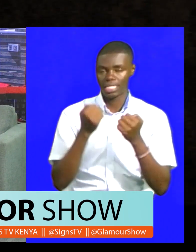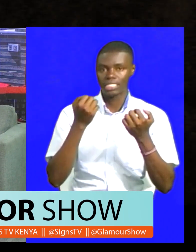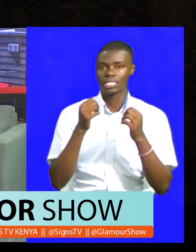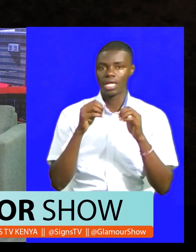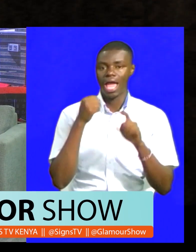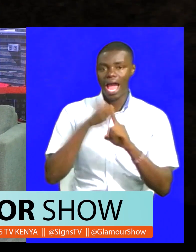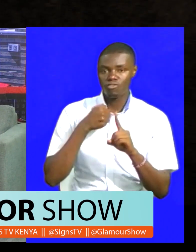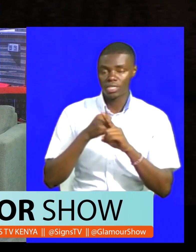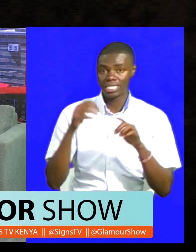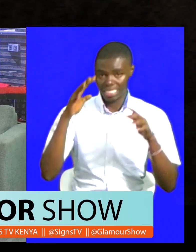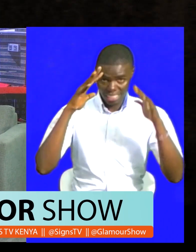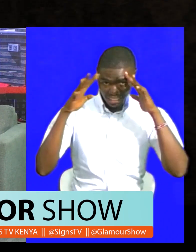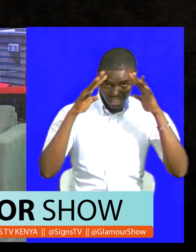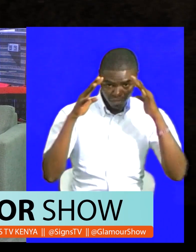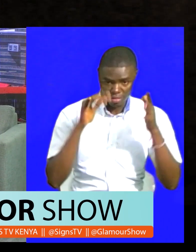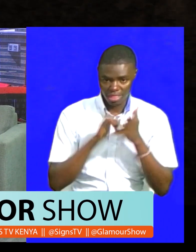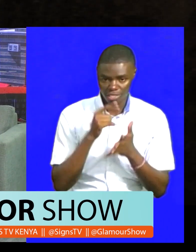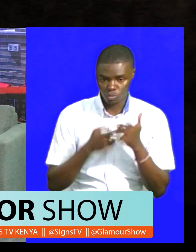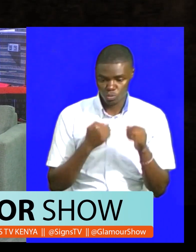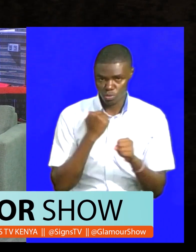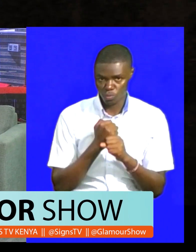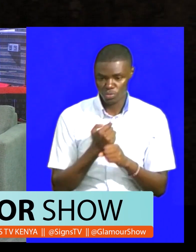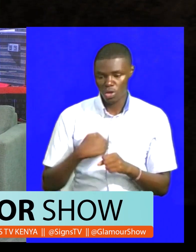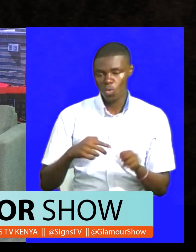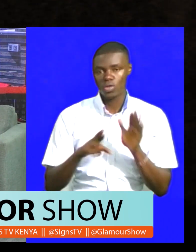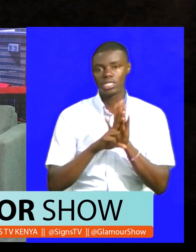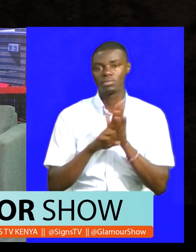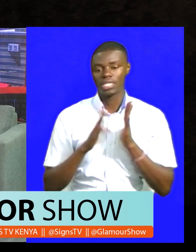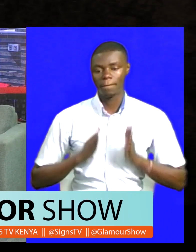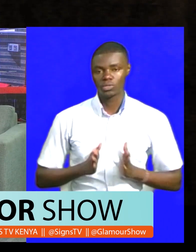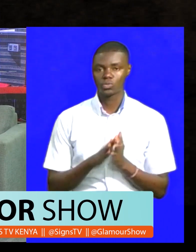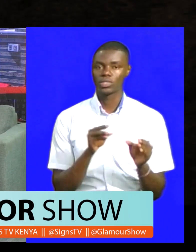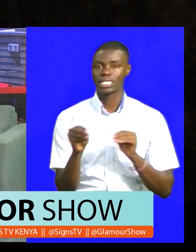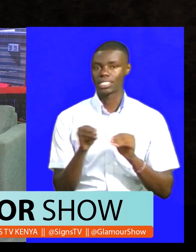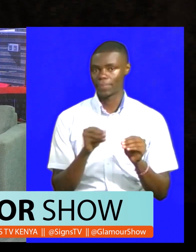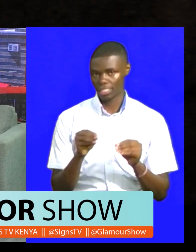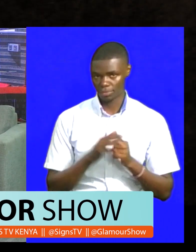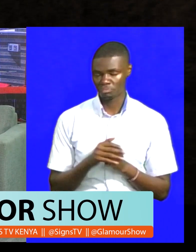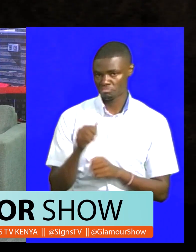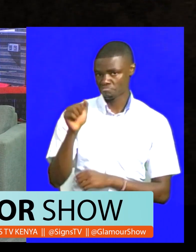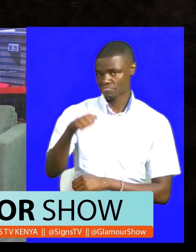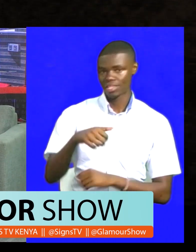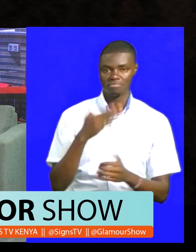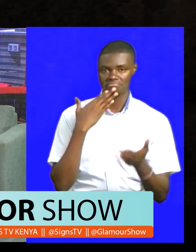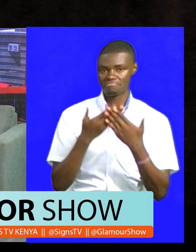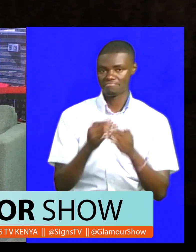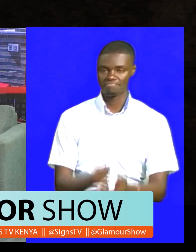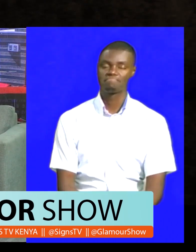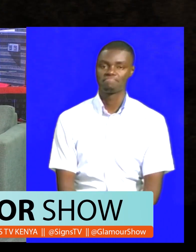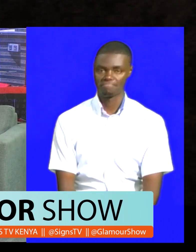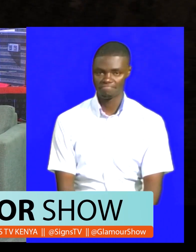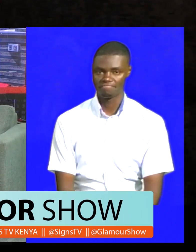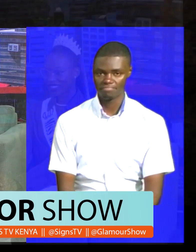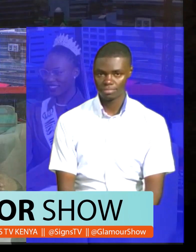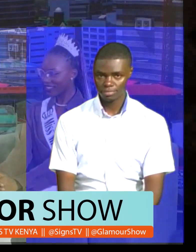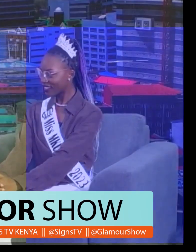initiative. That's what we do. We represent the persons with disability. Yeah, thank you.